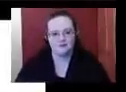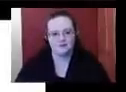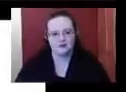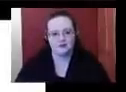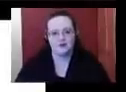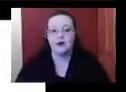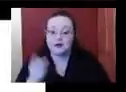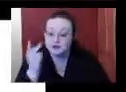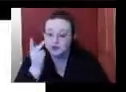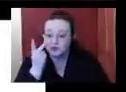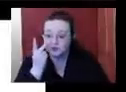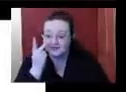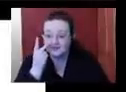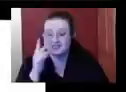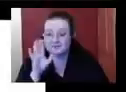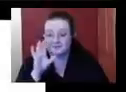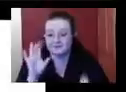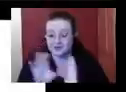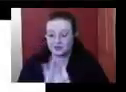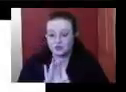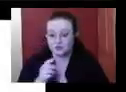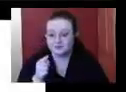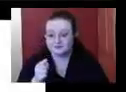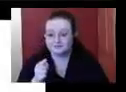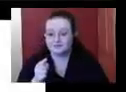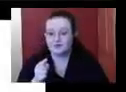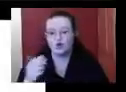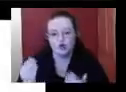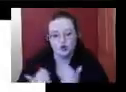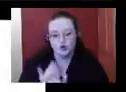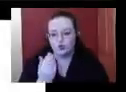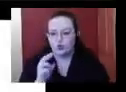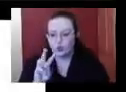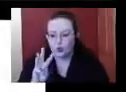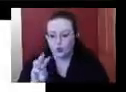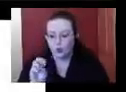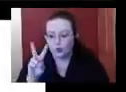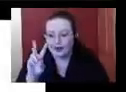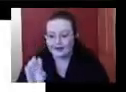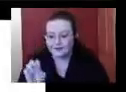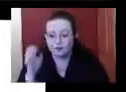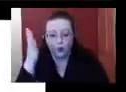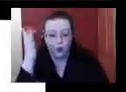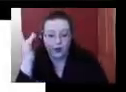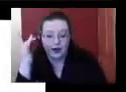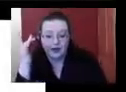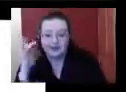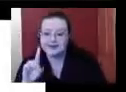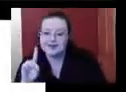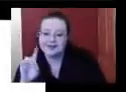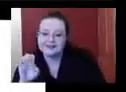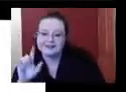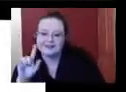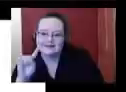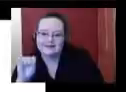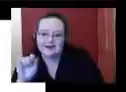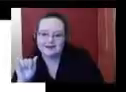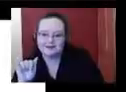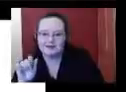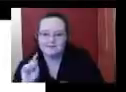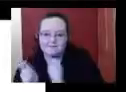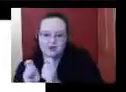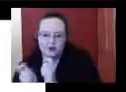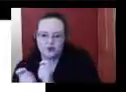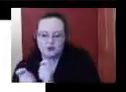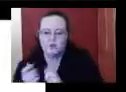As you can see in the figure above, this new wave is being driven by the Delta variant, whereas in the third wave, cases were driven by